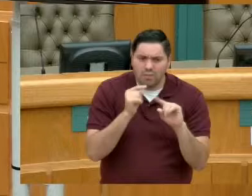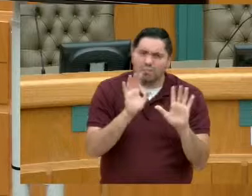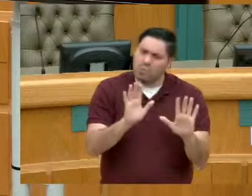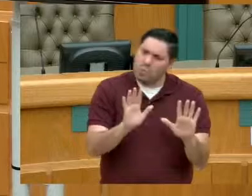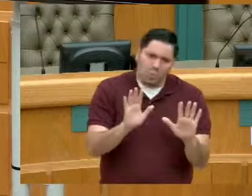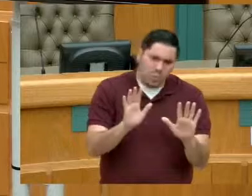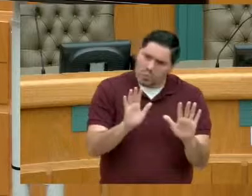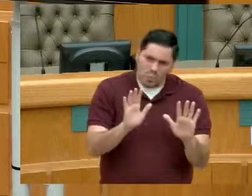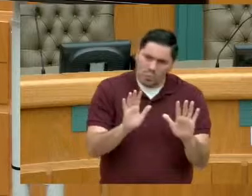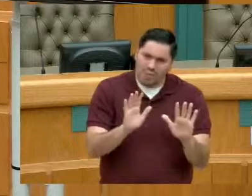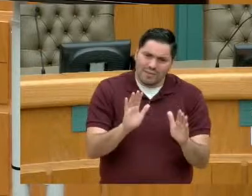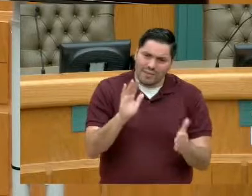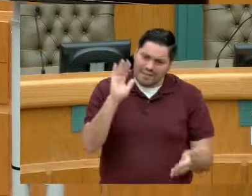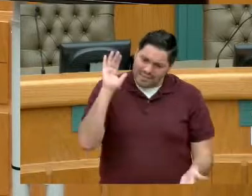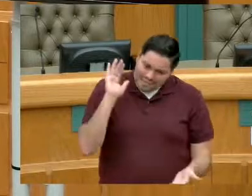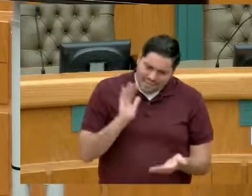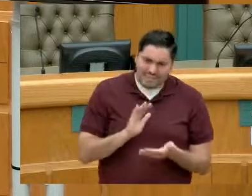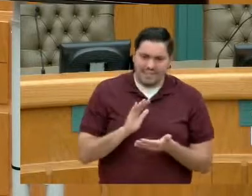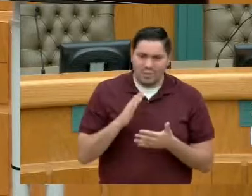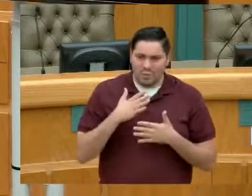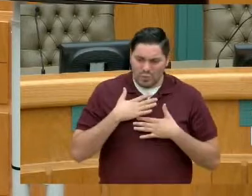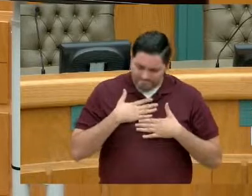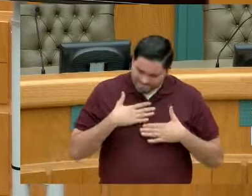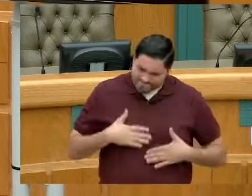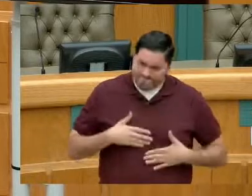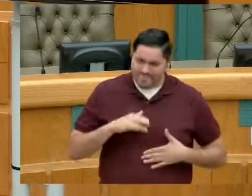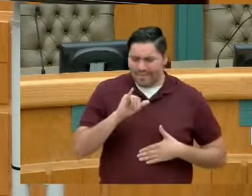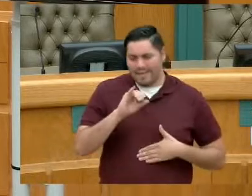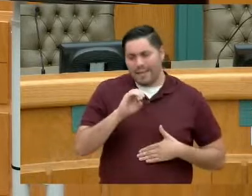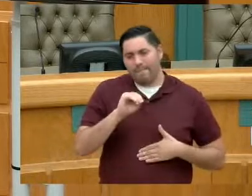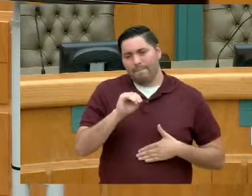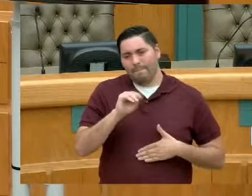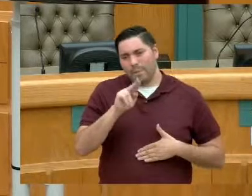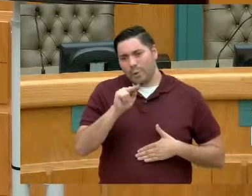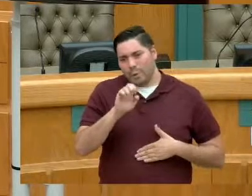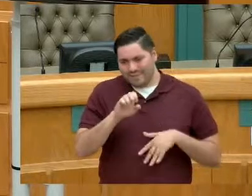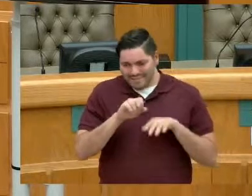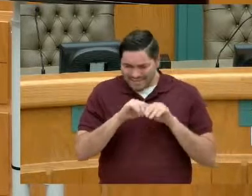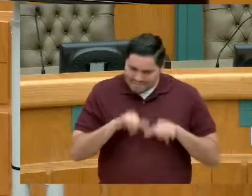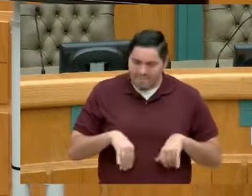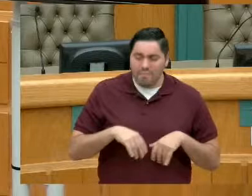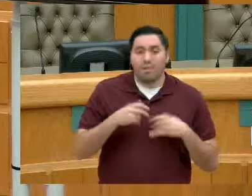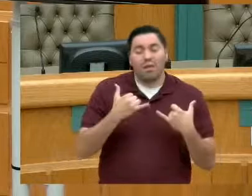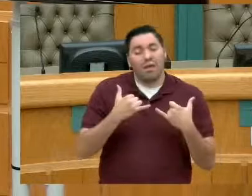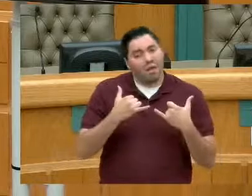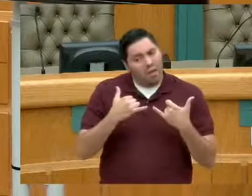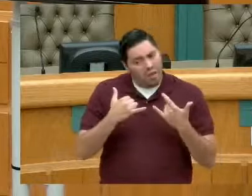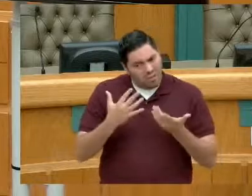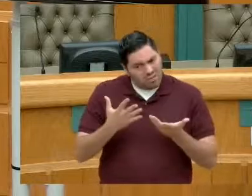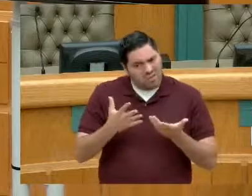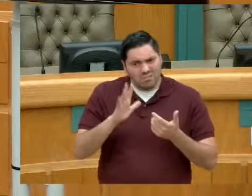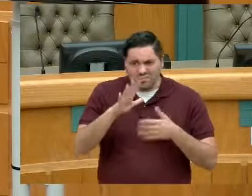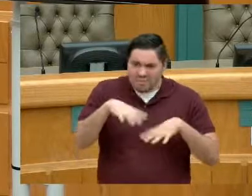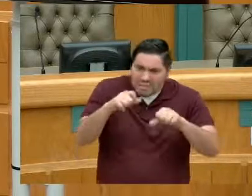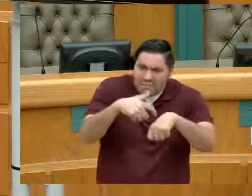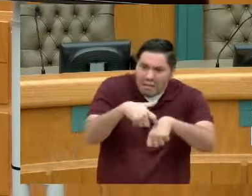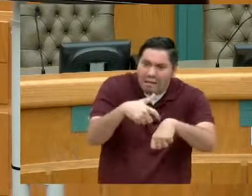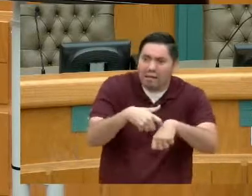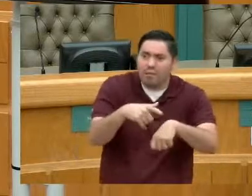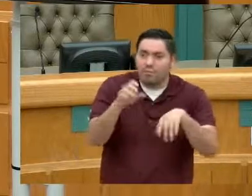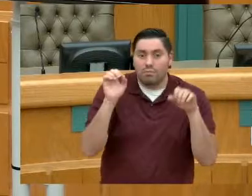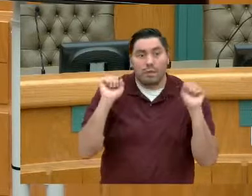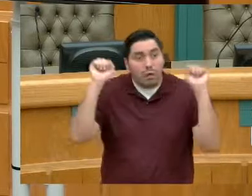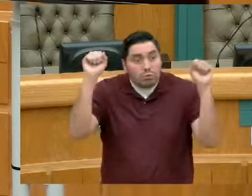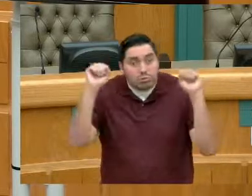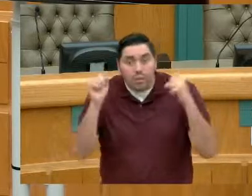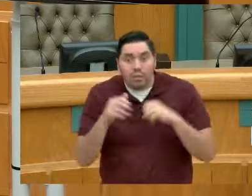and can lower your immunity system. It's important to make time for yourself. Find time to